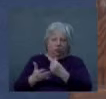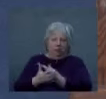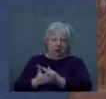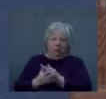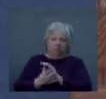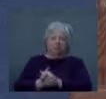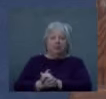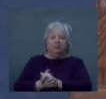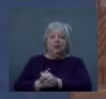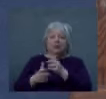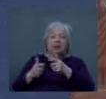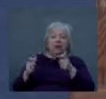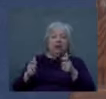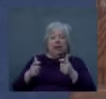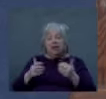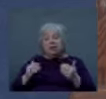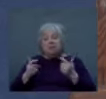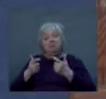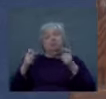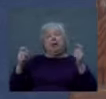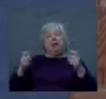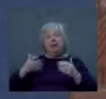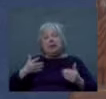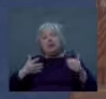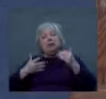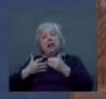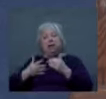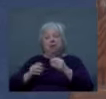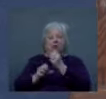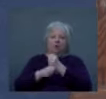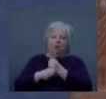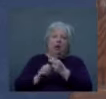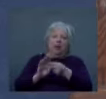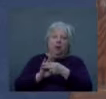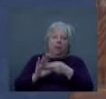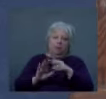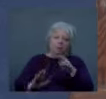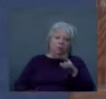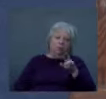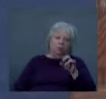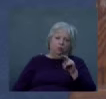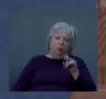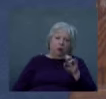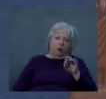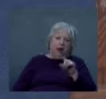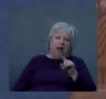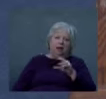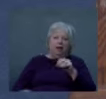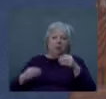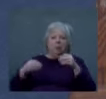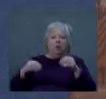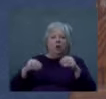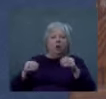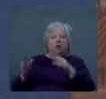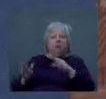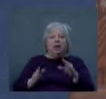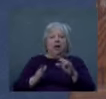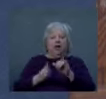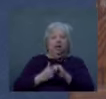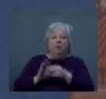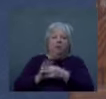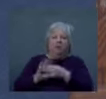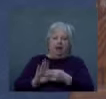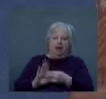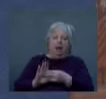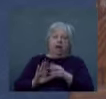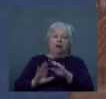However, the next major step is to create a branding and marketing plan for the 12th Street Core, which is highlighted on the